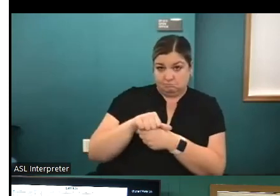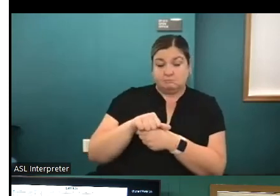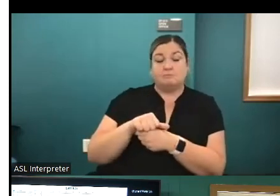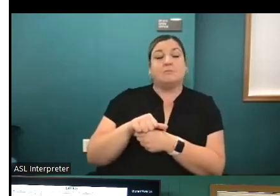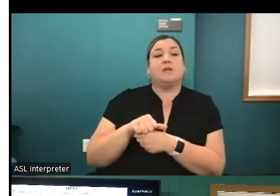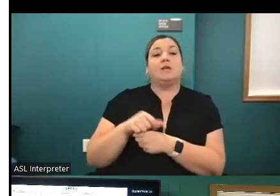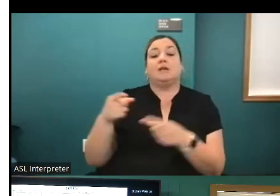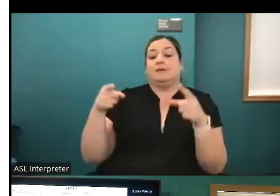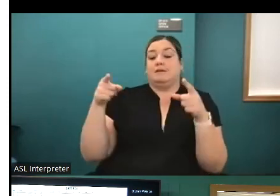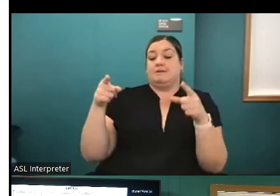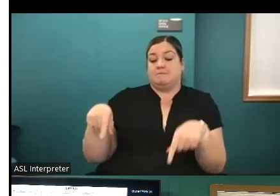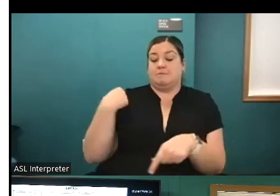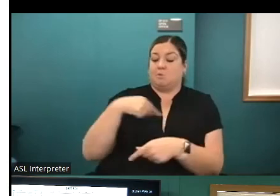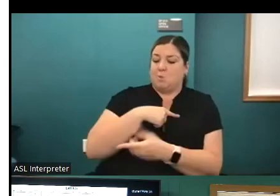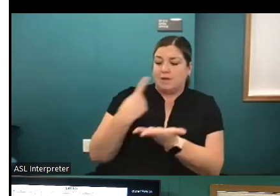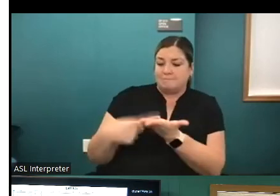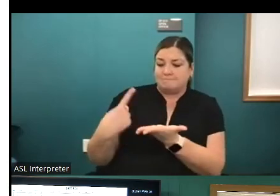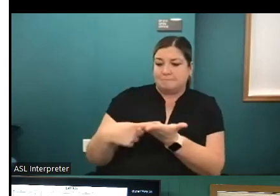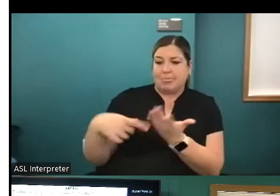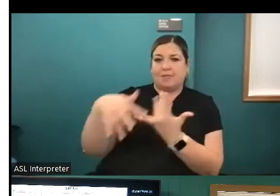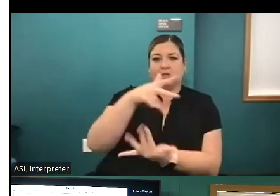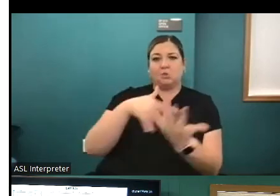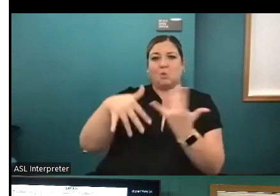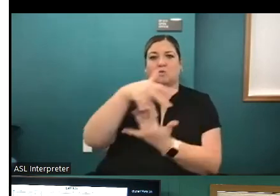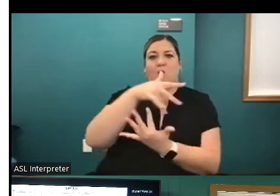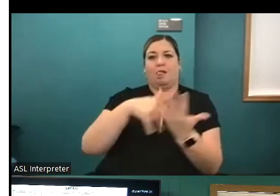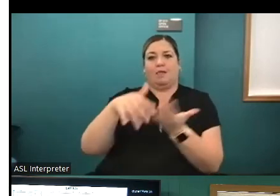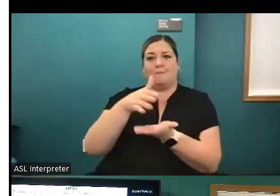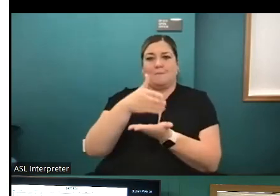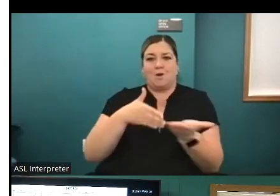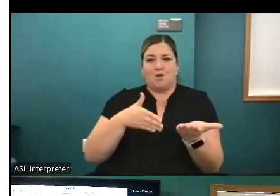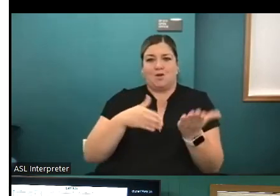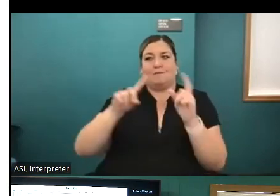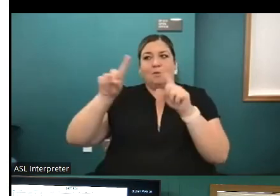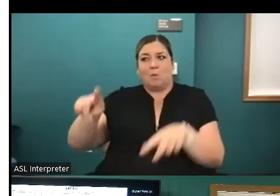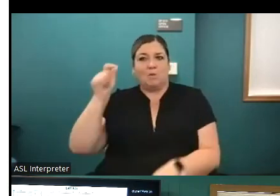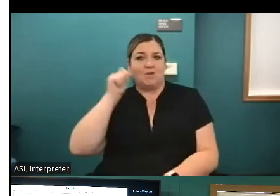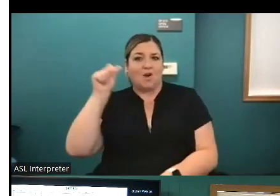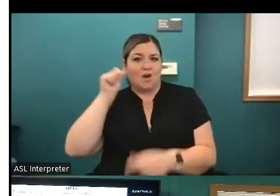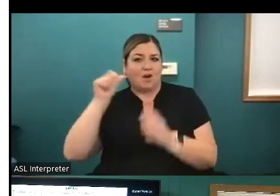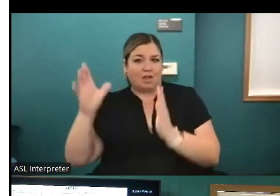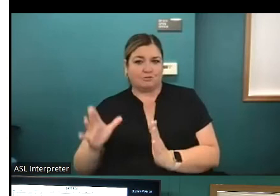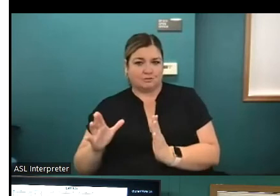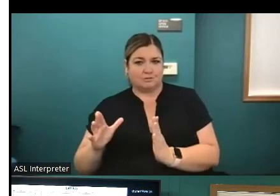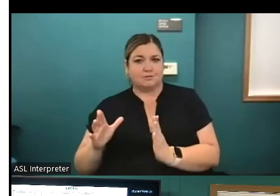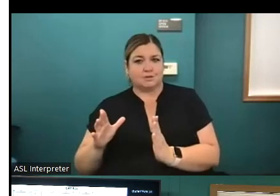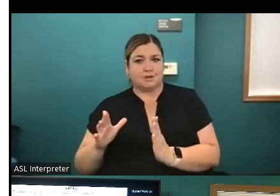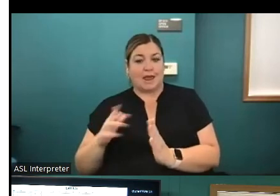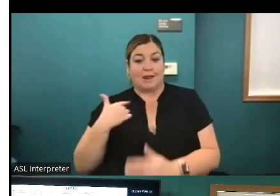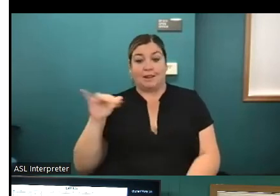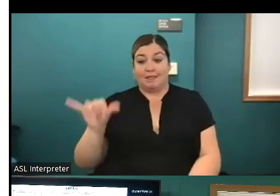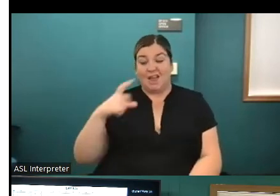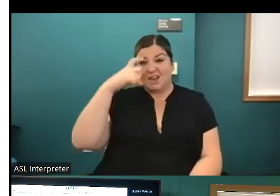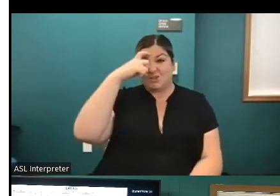it ended up that we talked about the social piece of going to an audiologist and how the